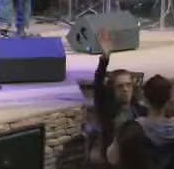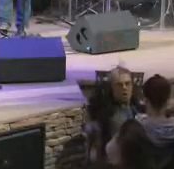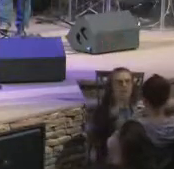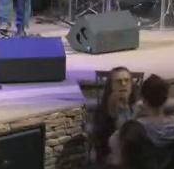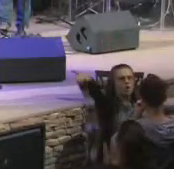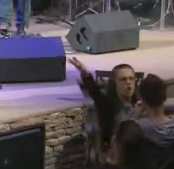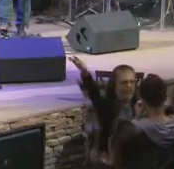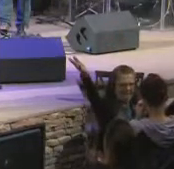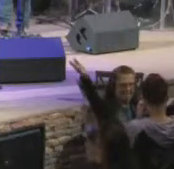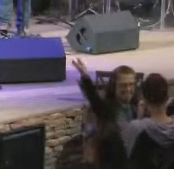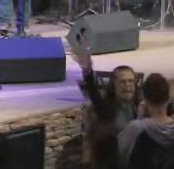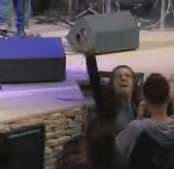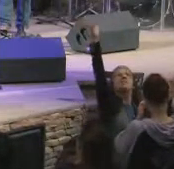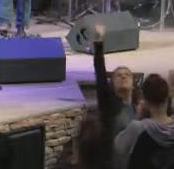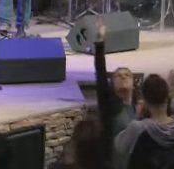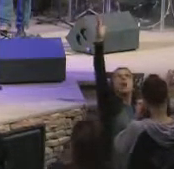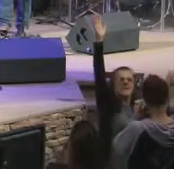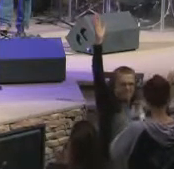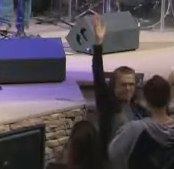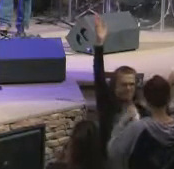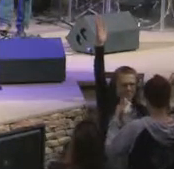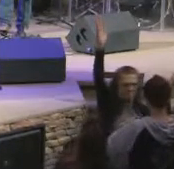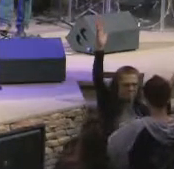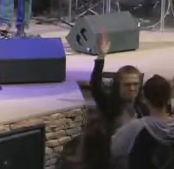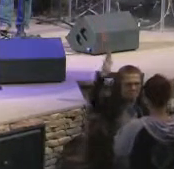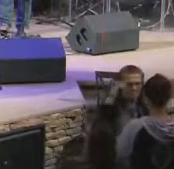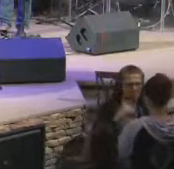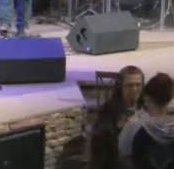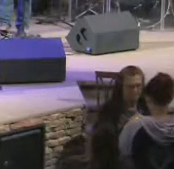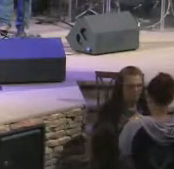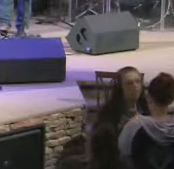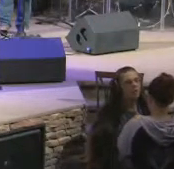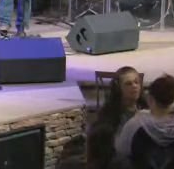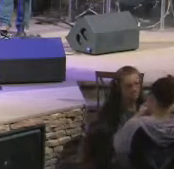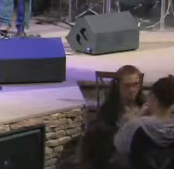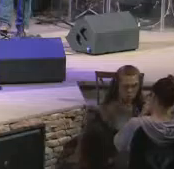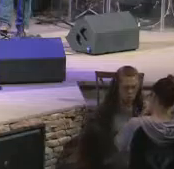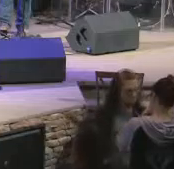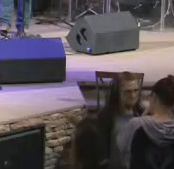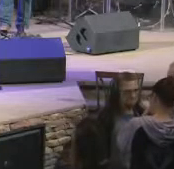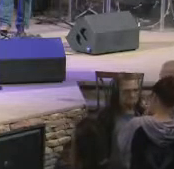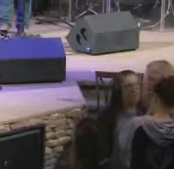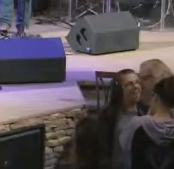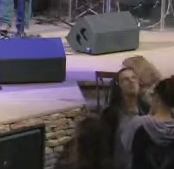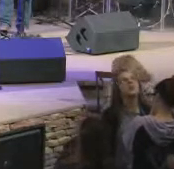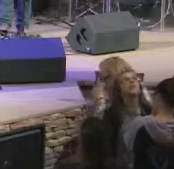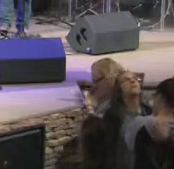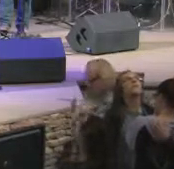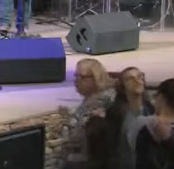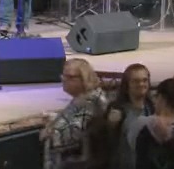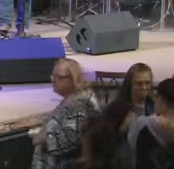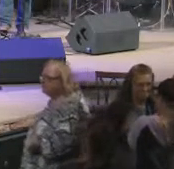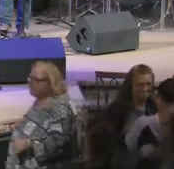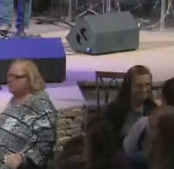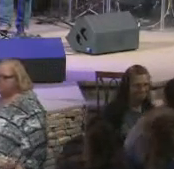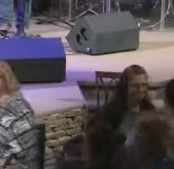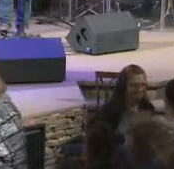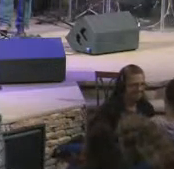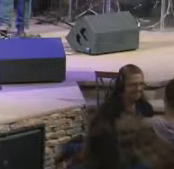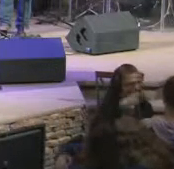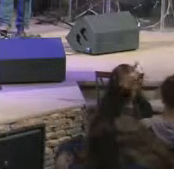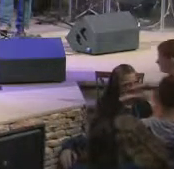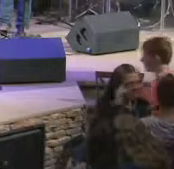there's things you've already accomplished, but Lord, I also believe that as people leave here today, you're going to keep moving